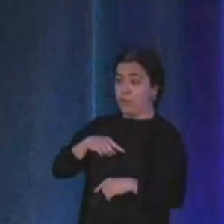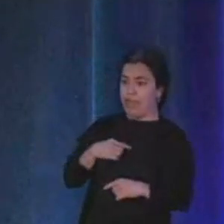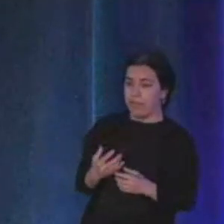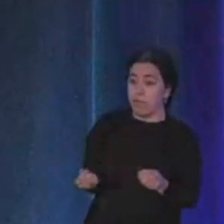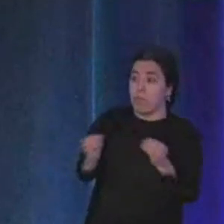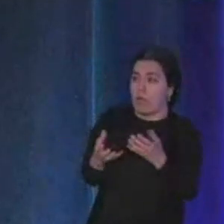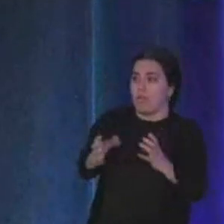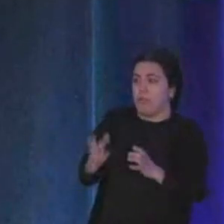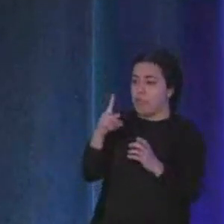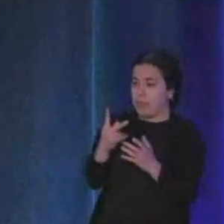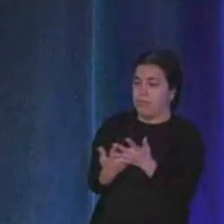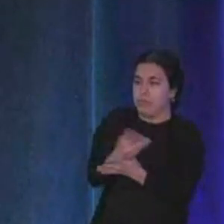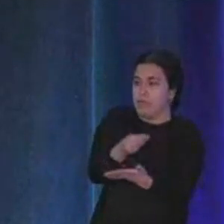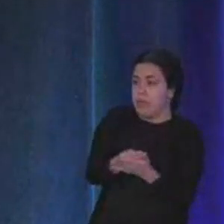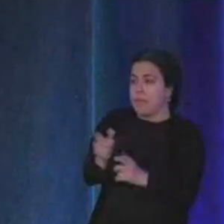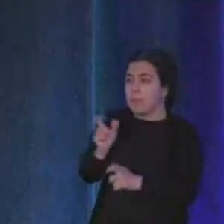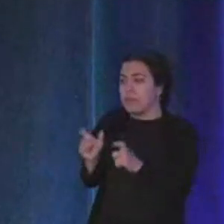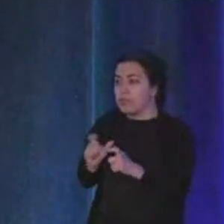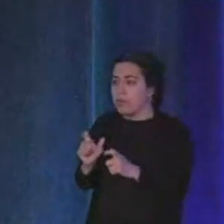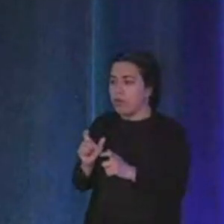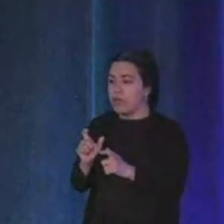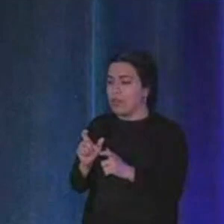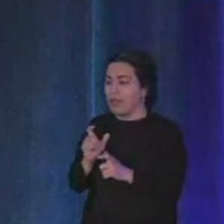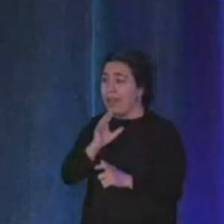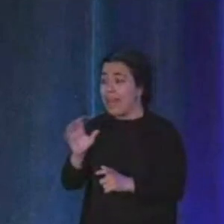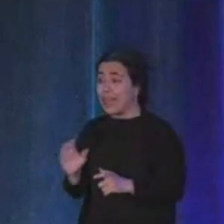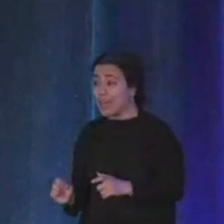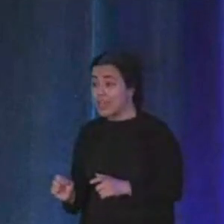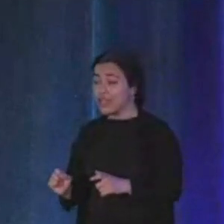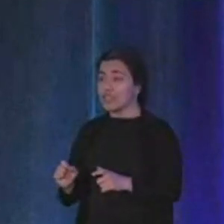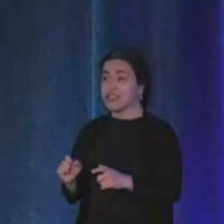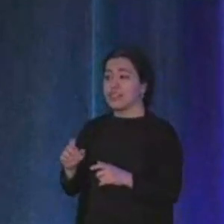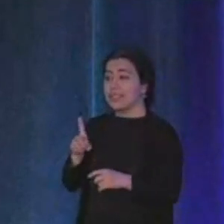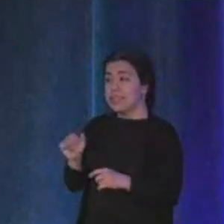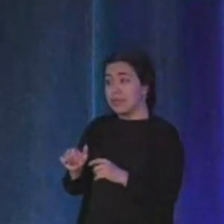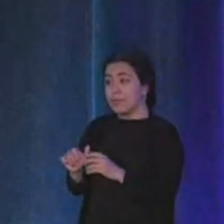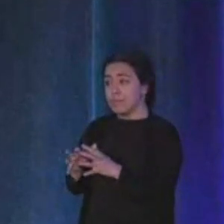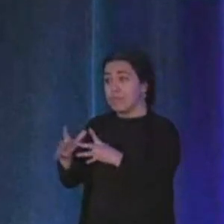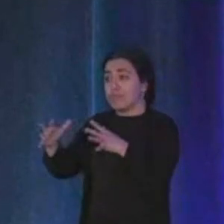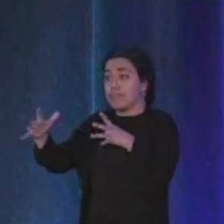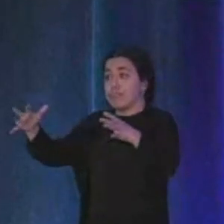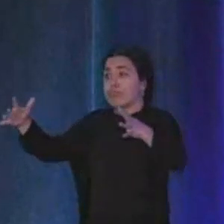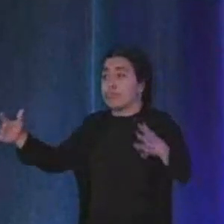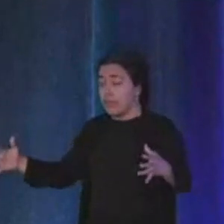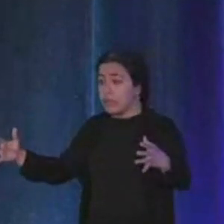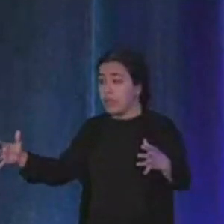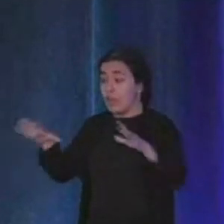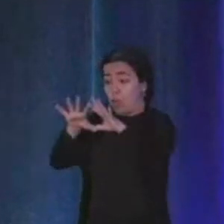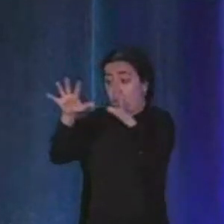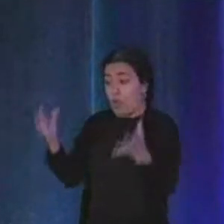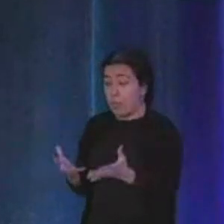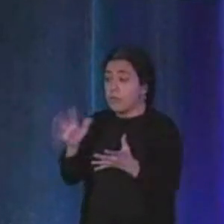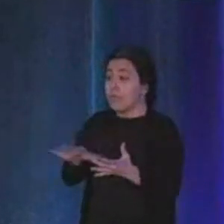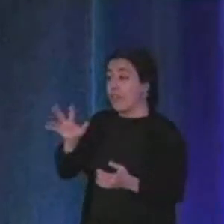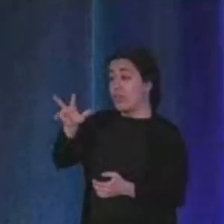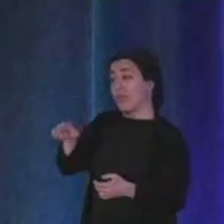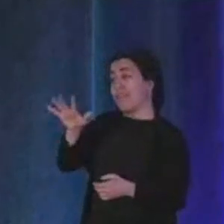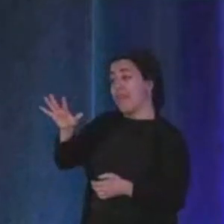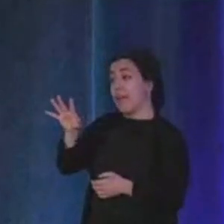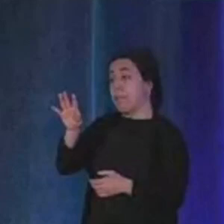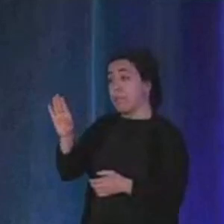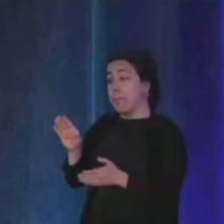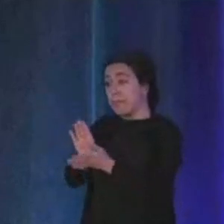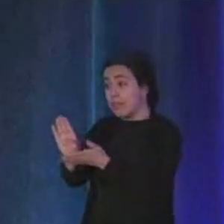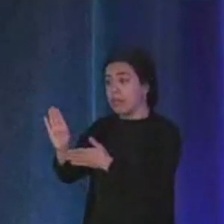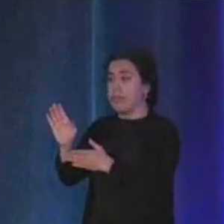people age and the rate of non-communicable diseases rises, the global disability community is going to be 3.5 billion by